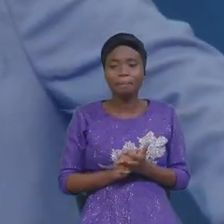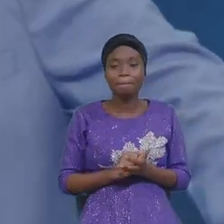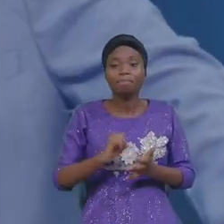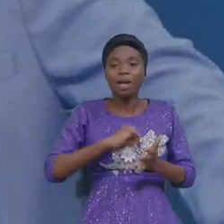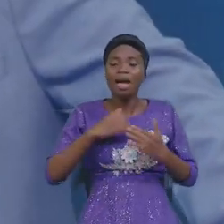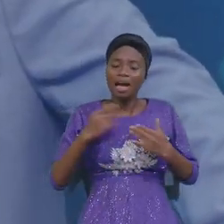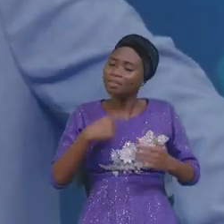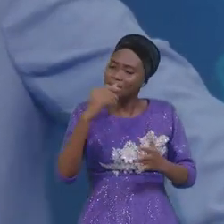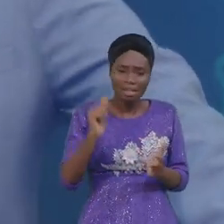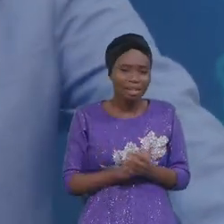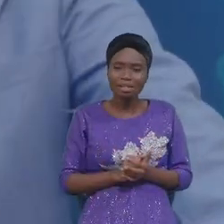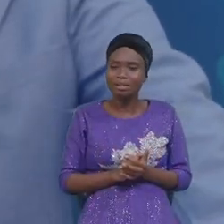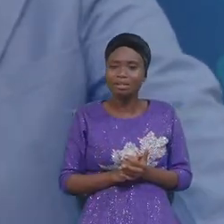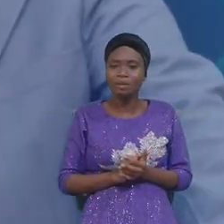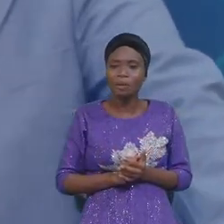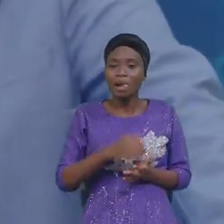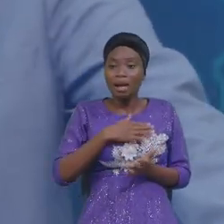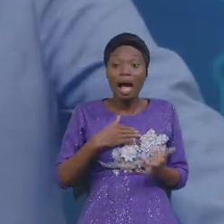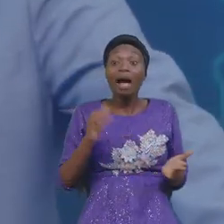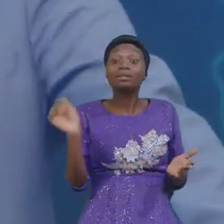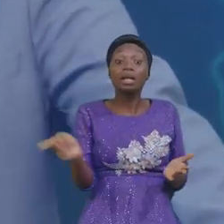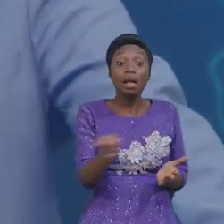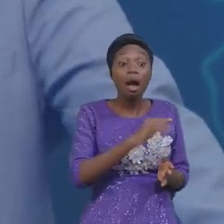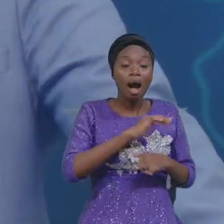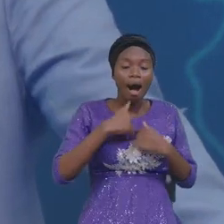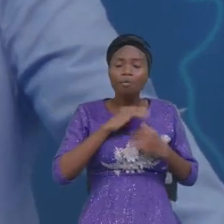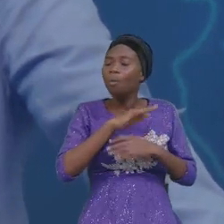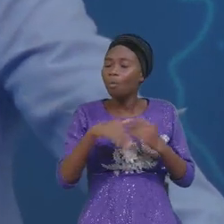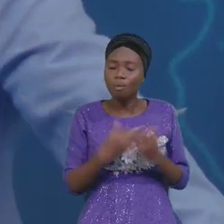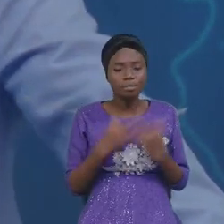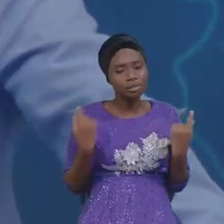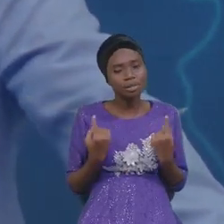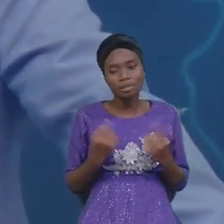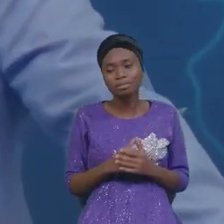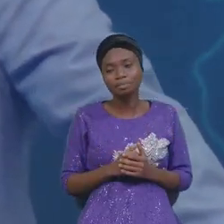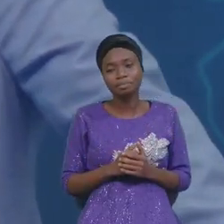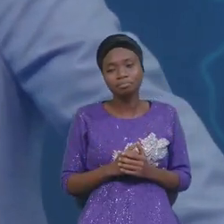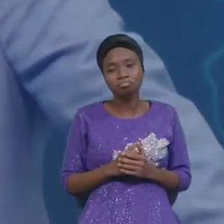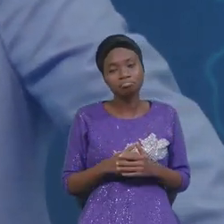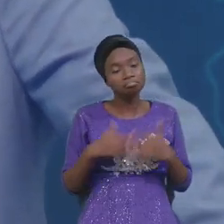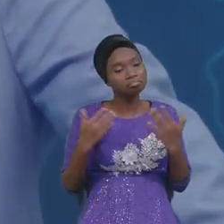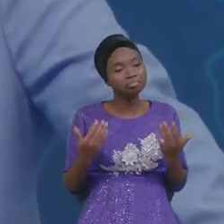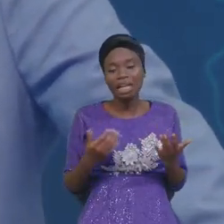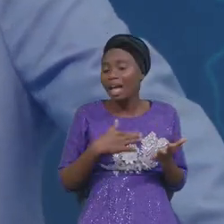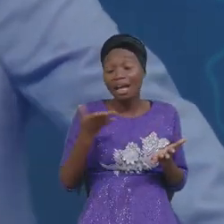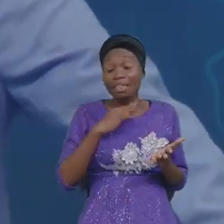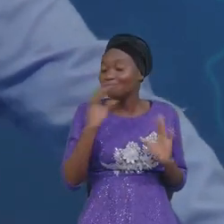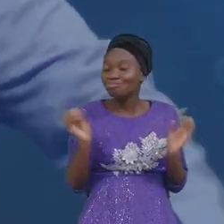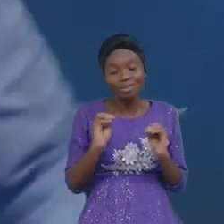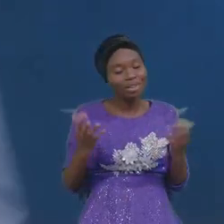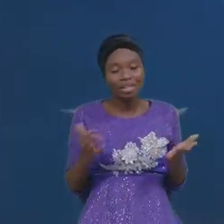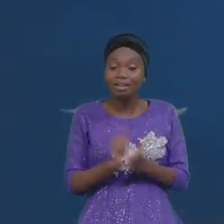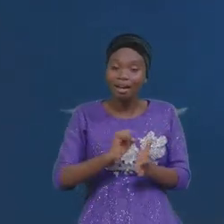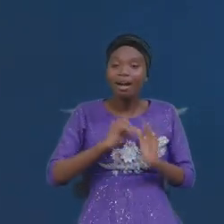affirmed that, and they have all sinned. And there's nothing else I can do.